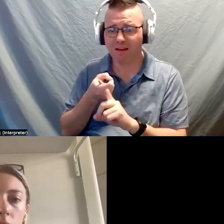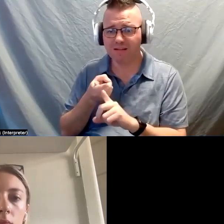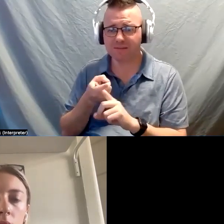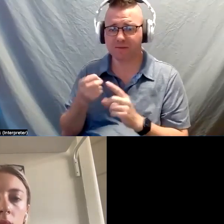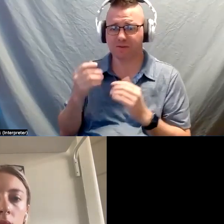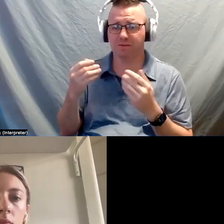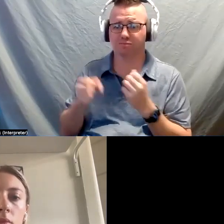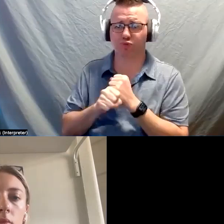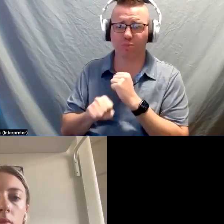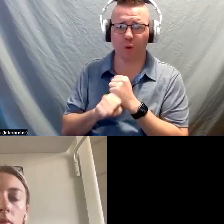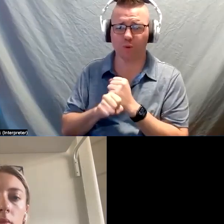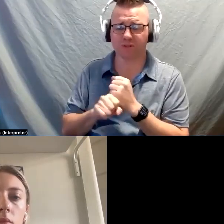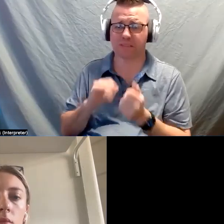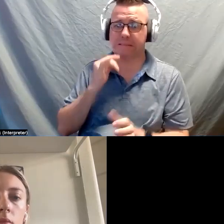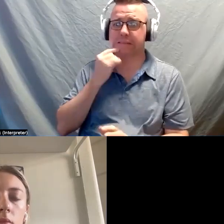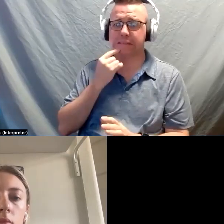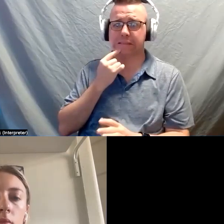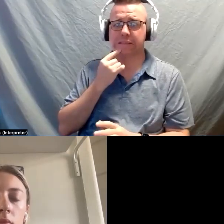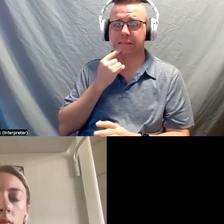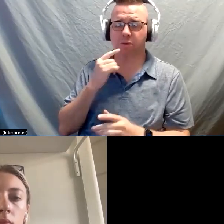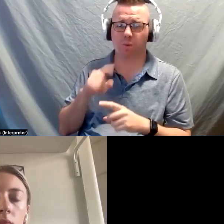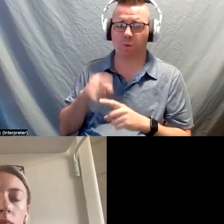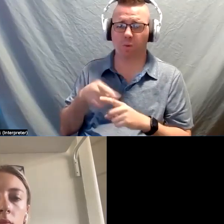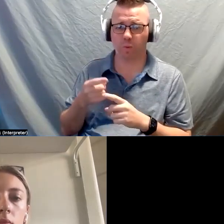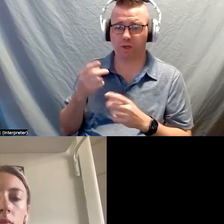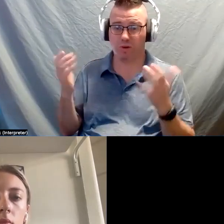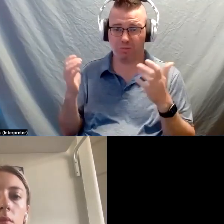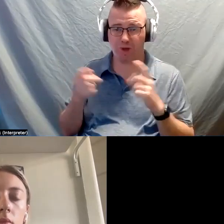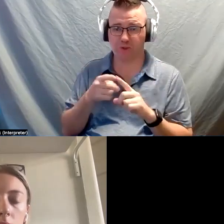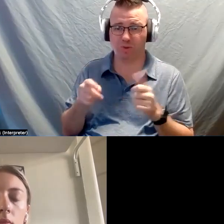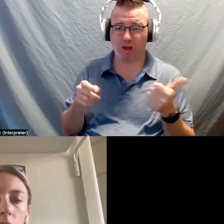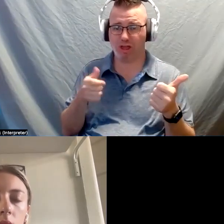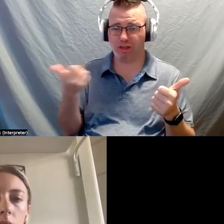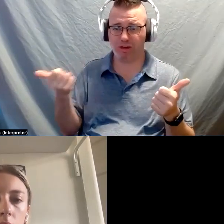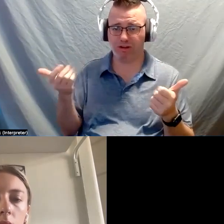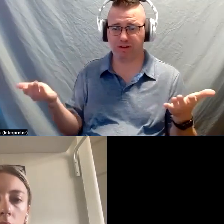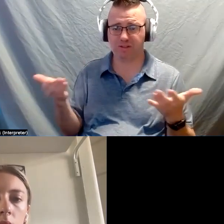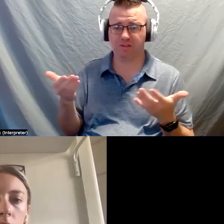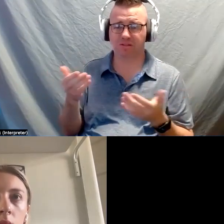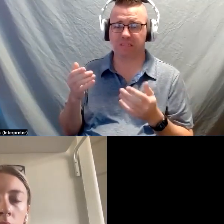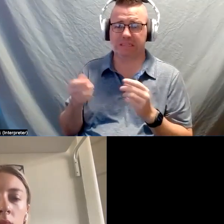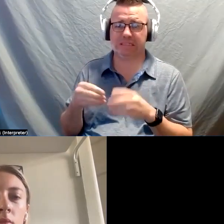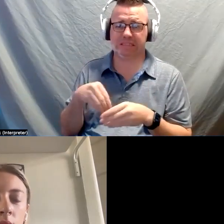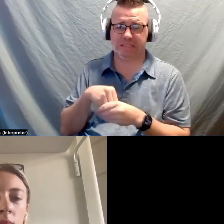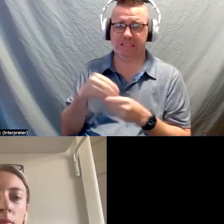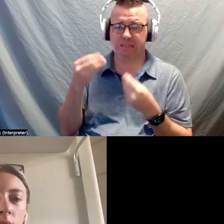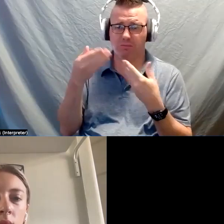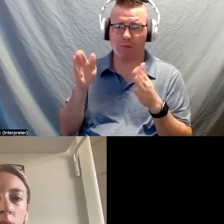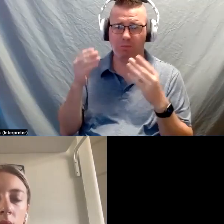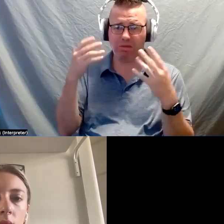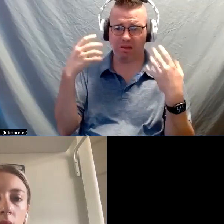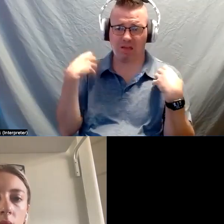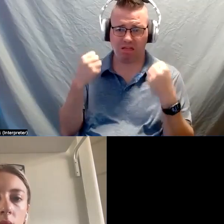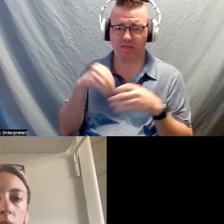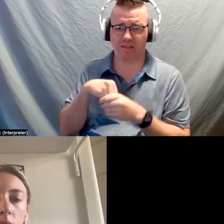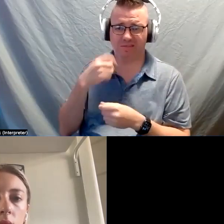the history of the epidemic is quite extraordinary if you compare it to any other aspect of public health in the last 100 years. It